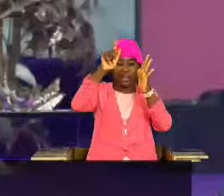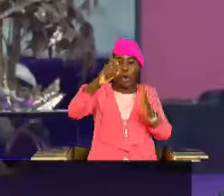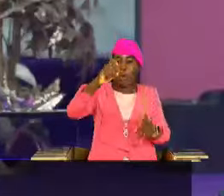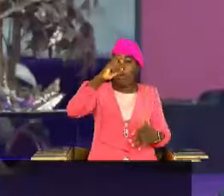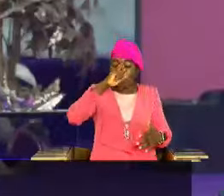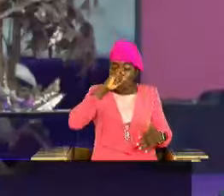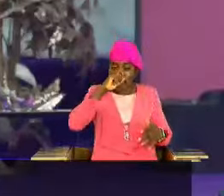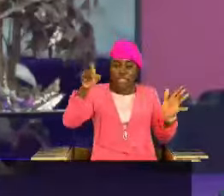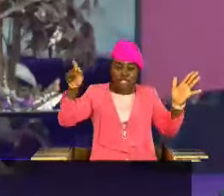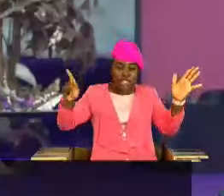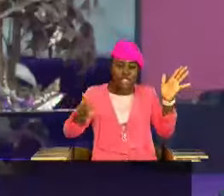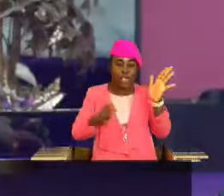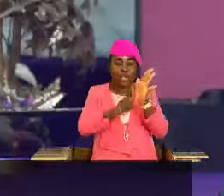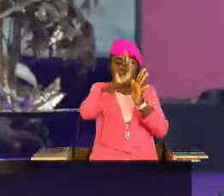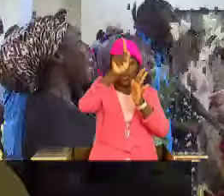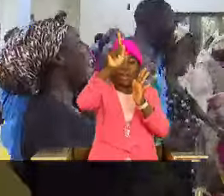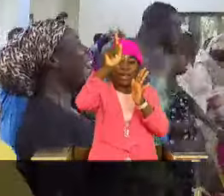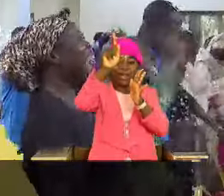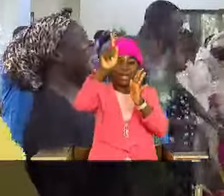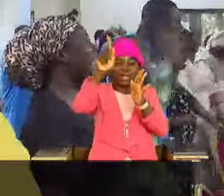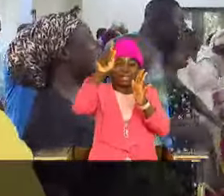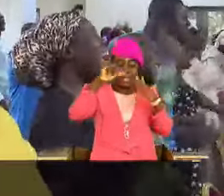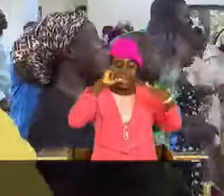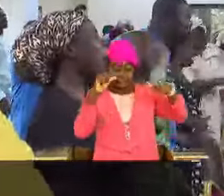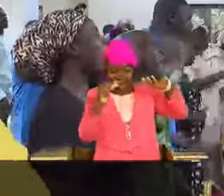hiding inside my